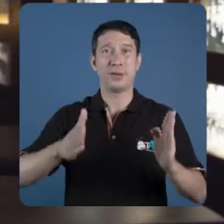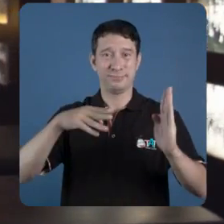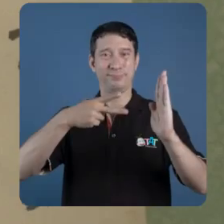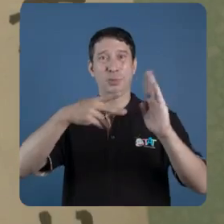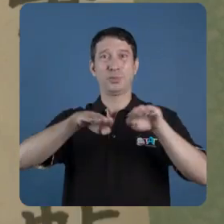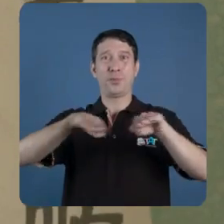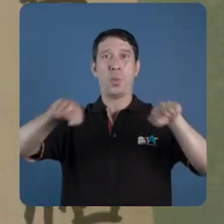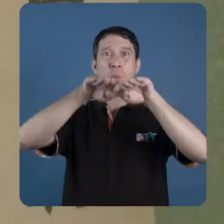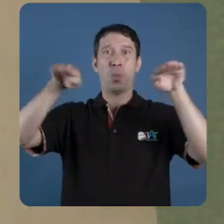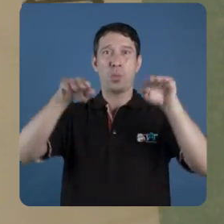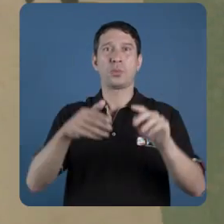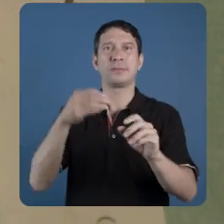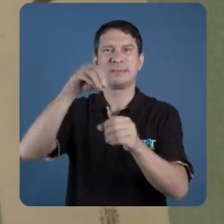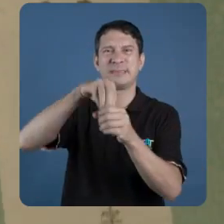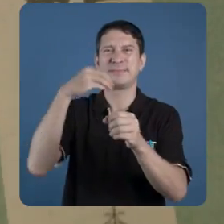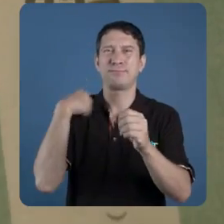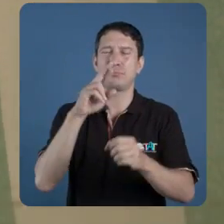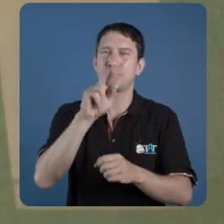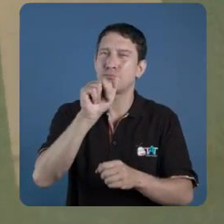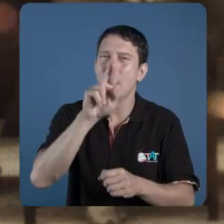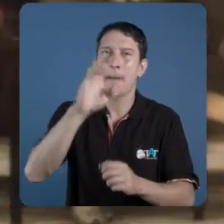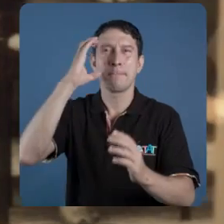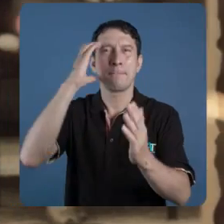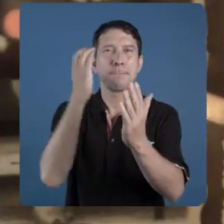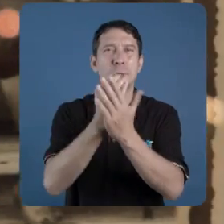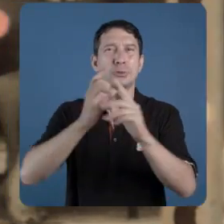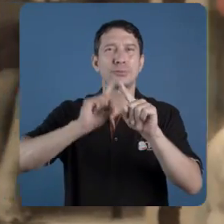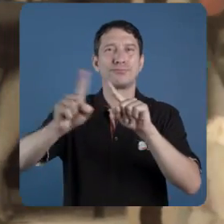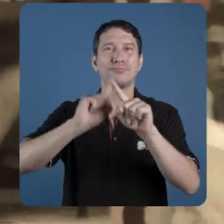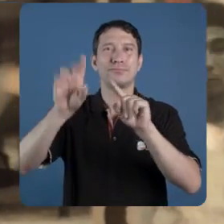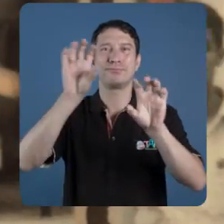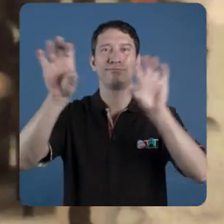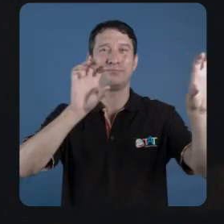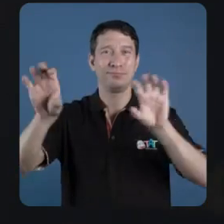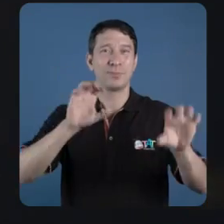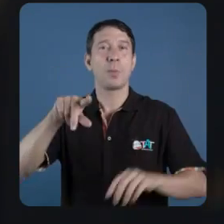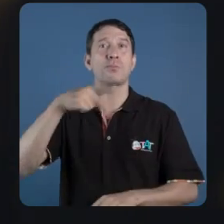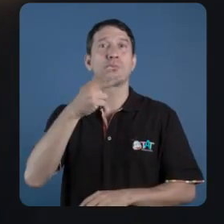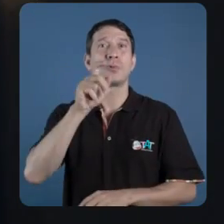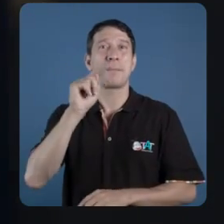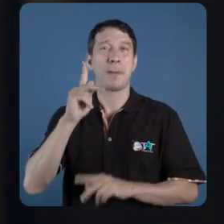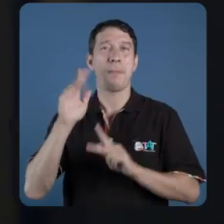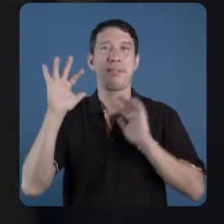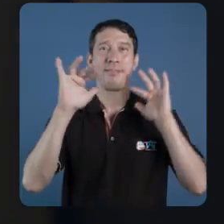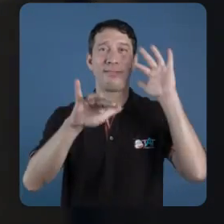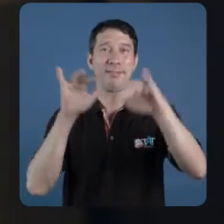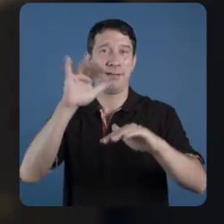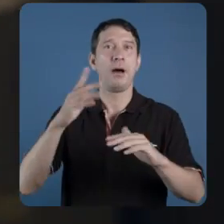2-story building is replete with rare photographs, stories, and images of then Phuket.